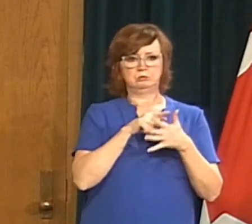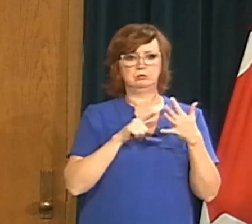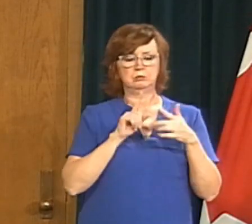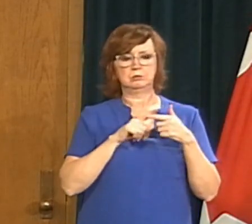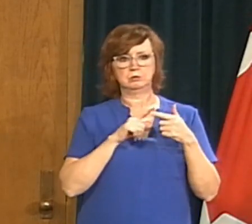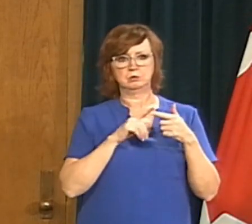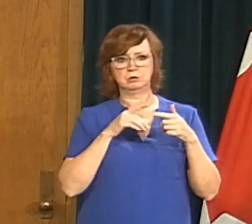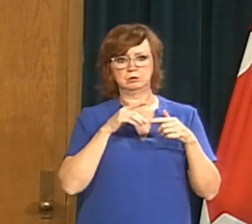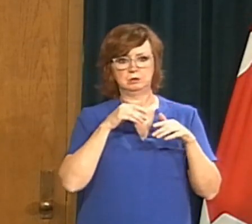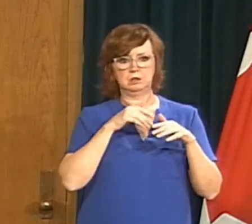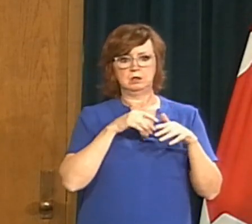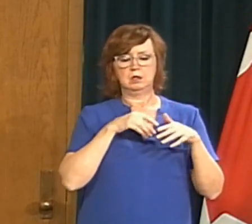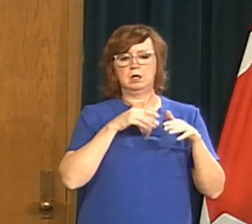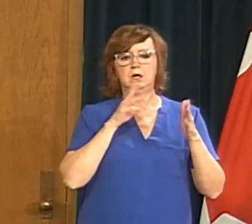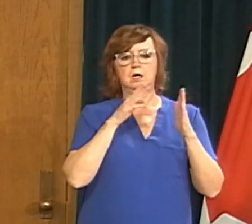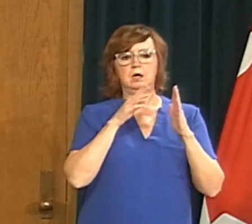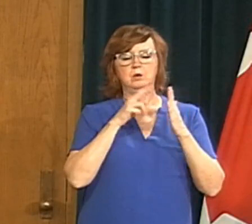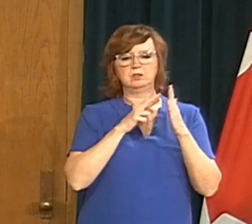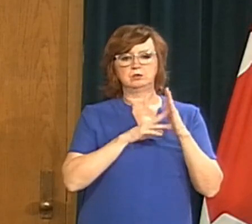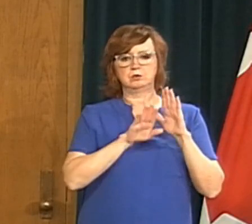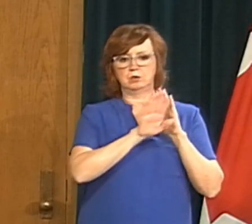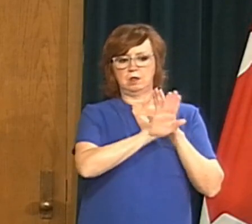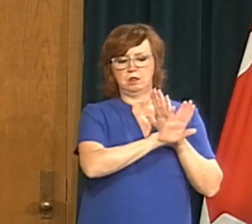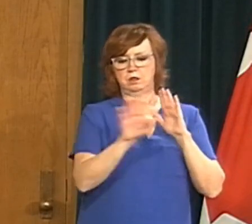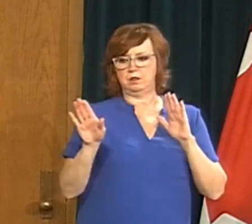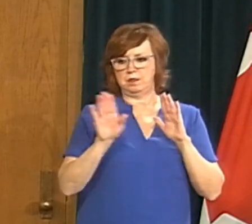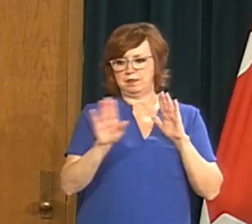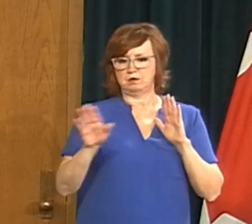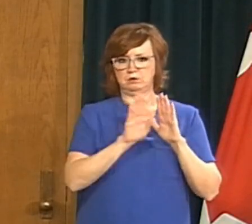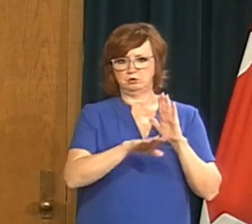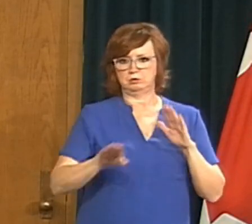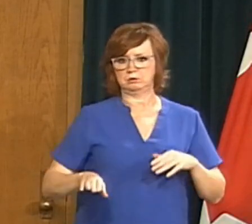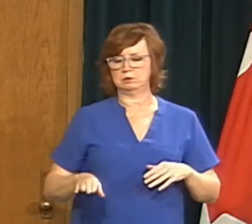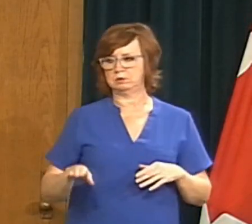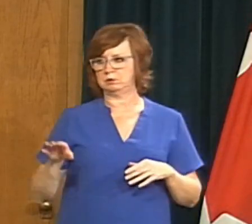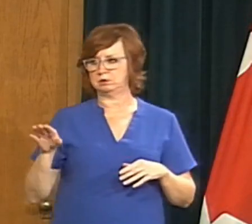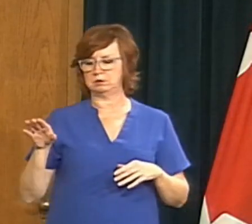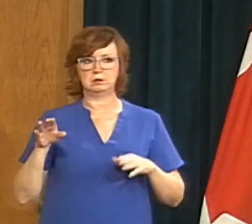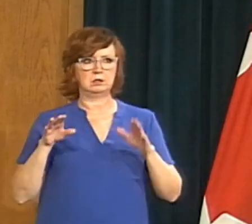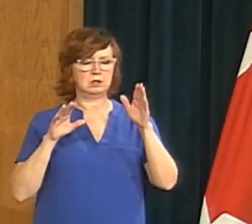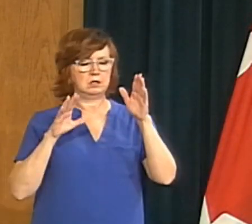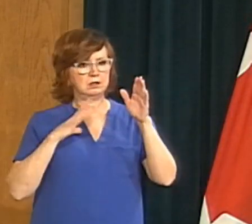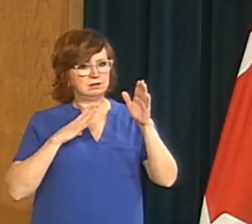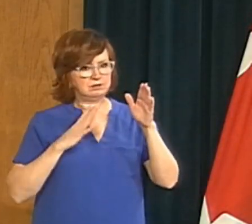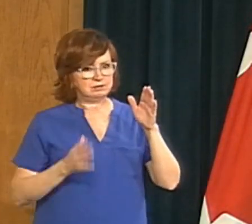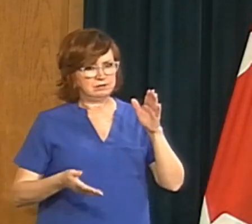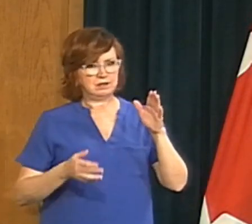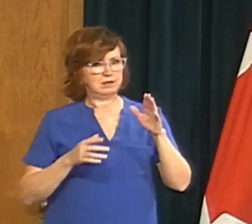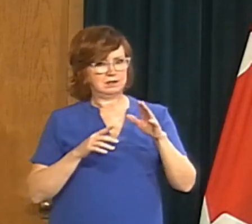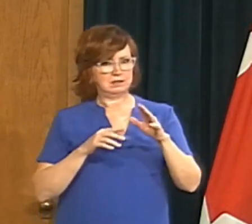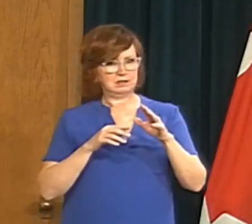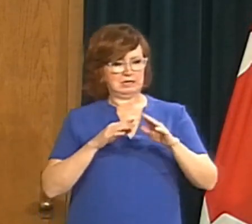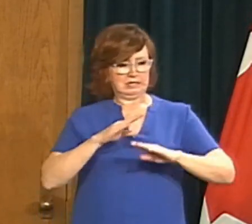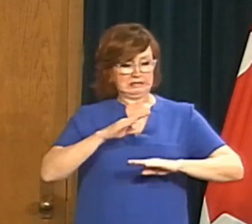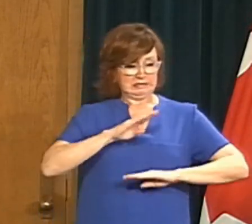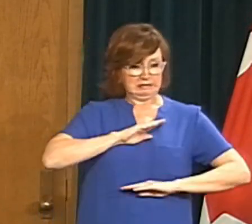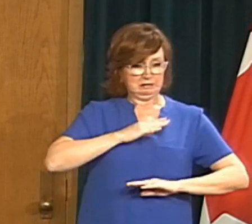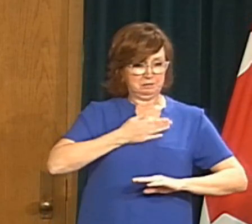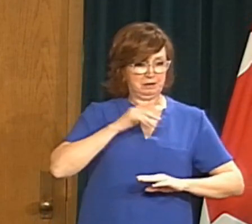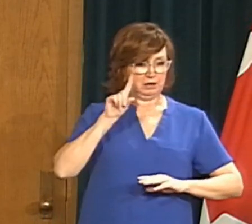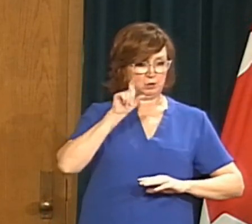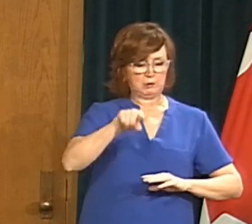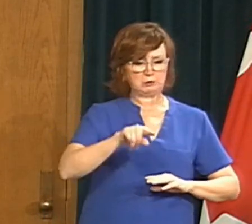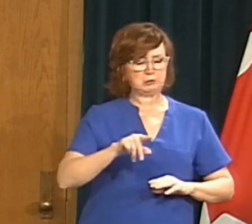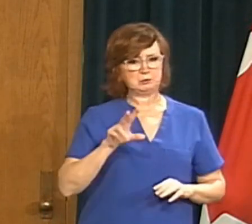You have a follow-up, Adriana? Yes, it still doesn't exactly answer the question about elementary